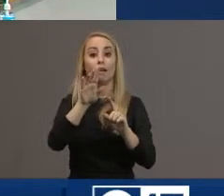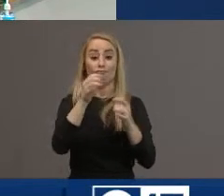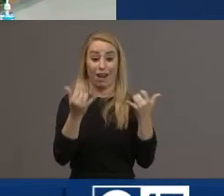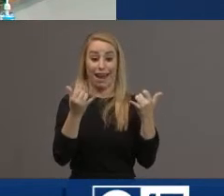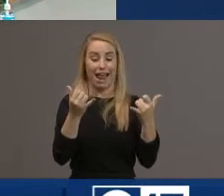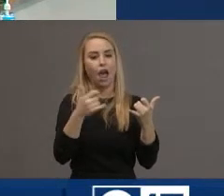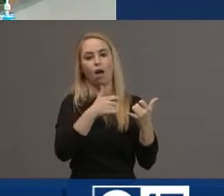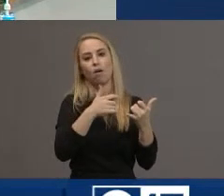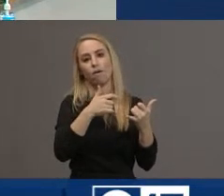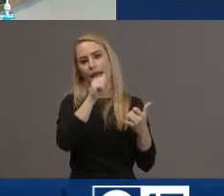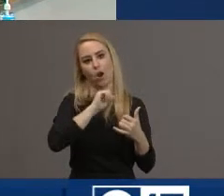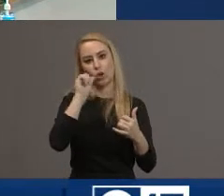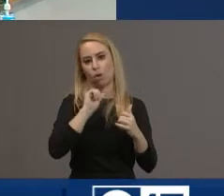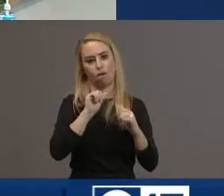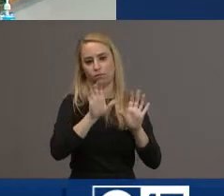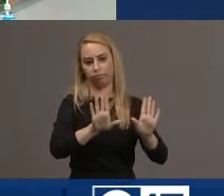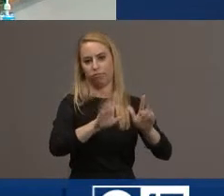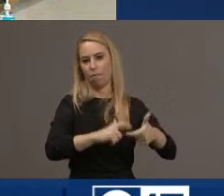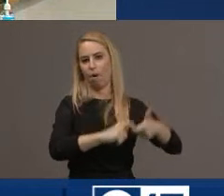on pause.